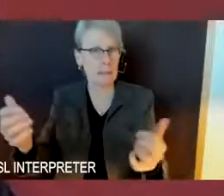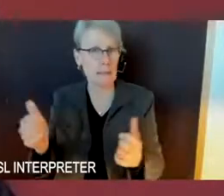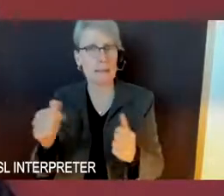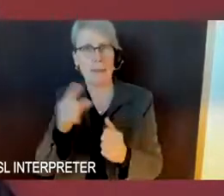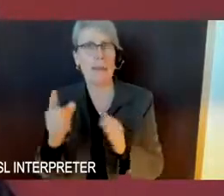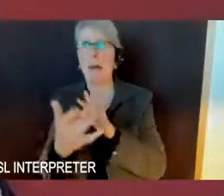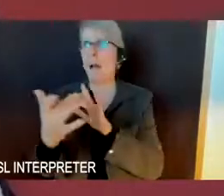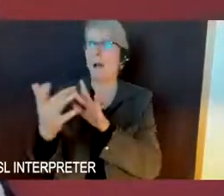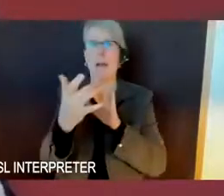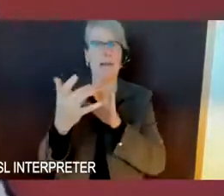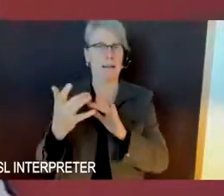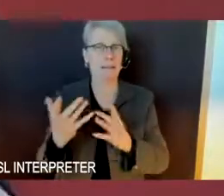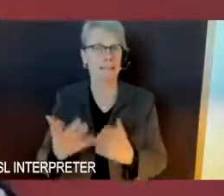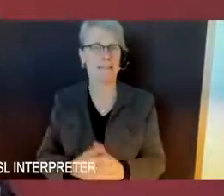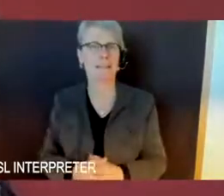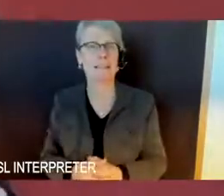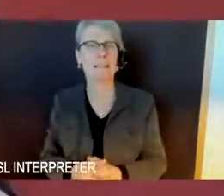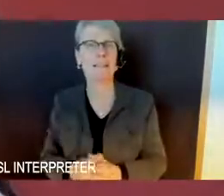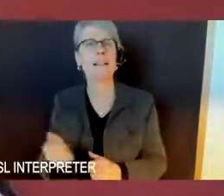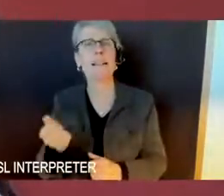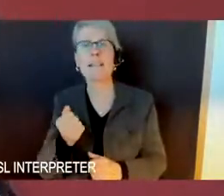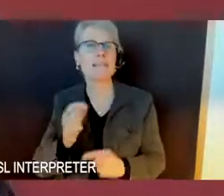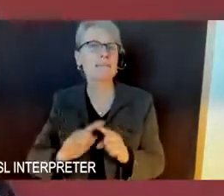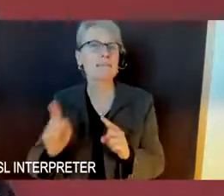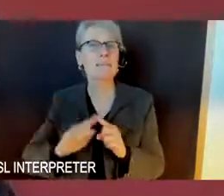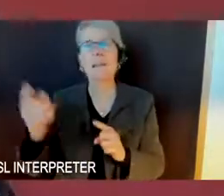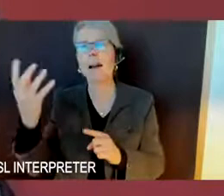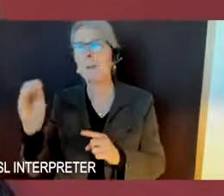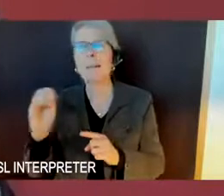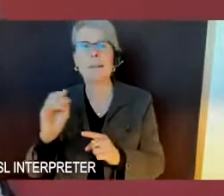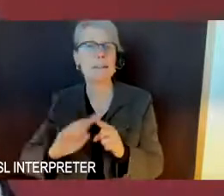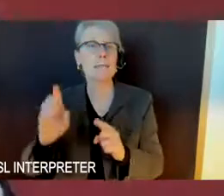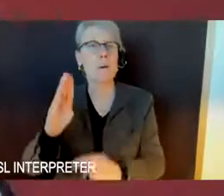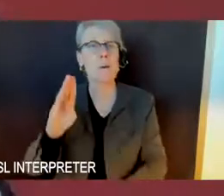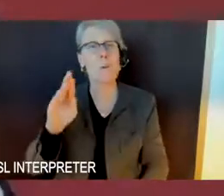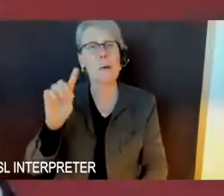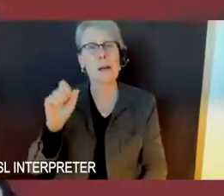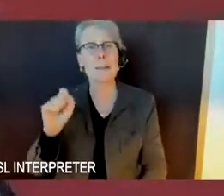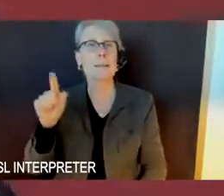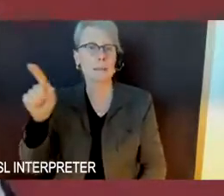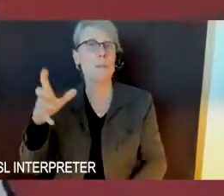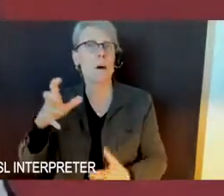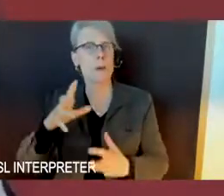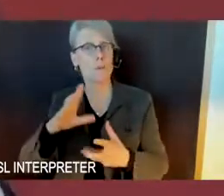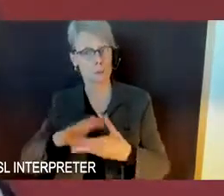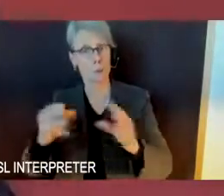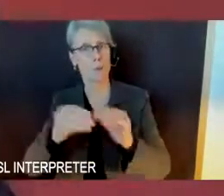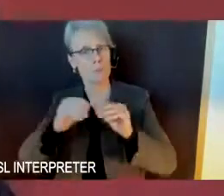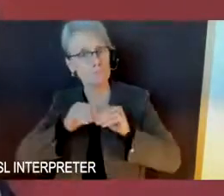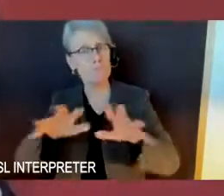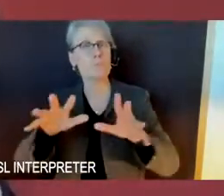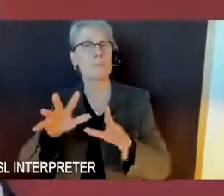larger audiences started finding me. And then we did a piece with a couple different companies, brands that put a lot of money